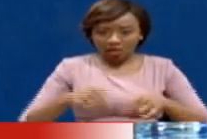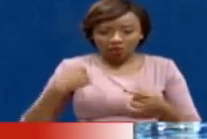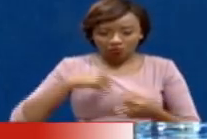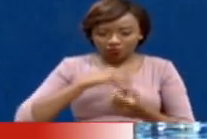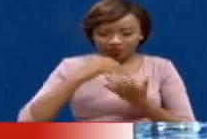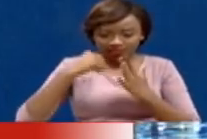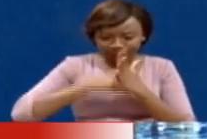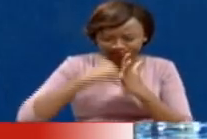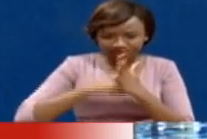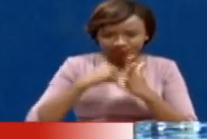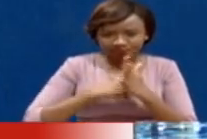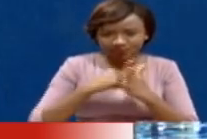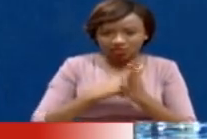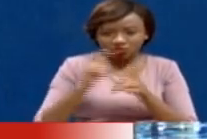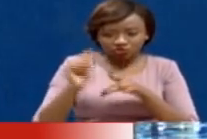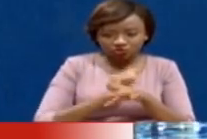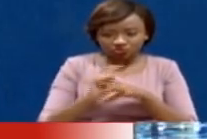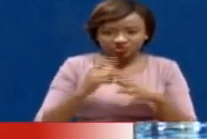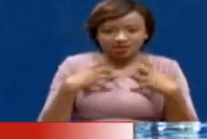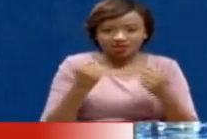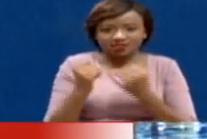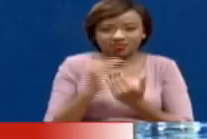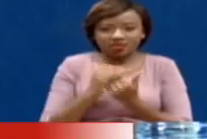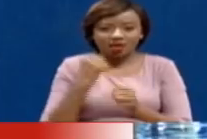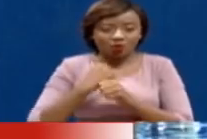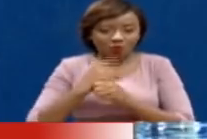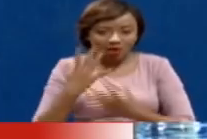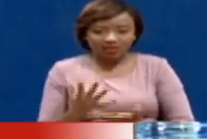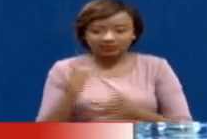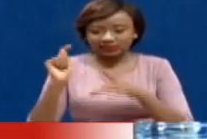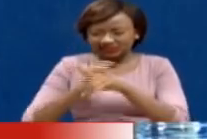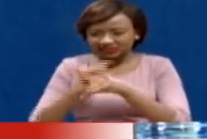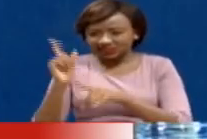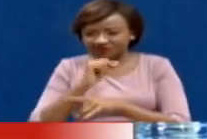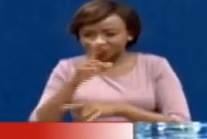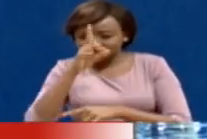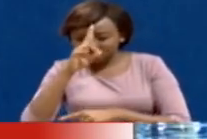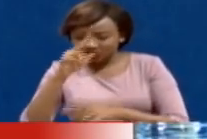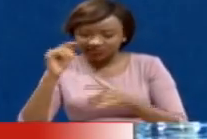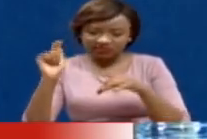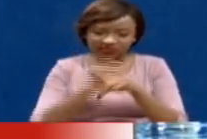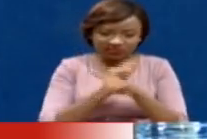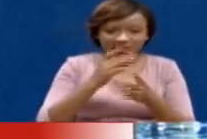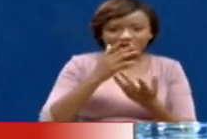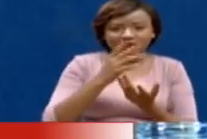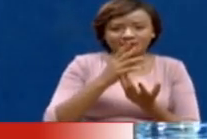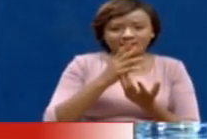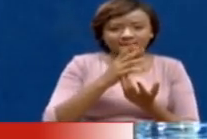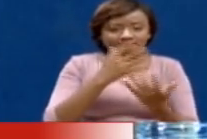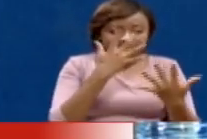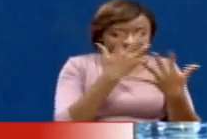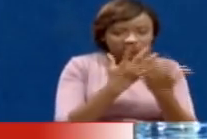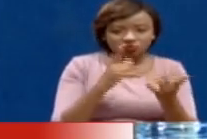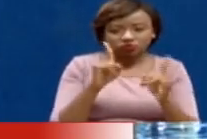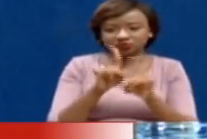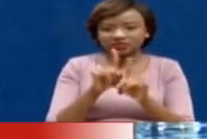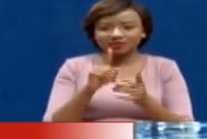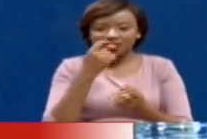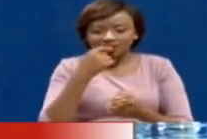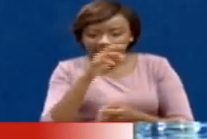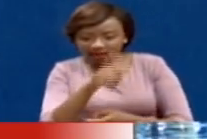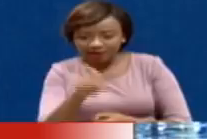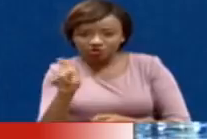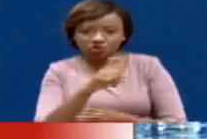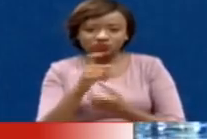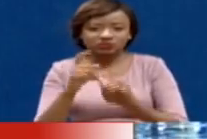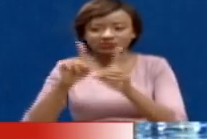train non-healthcare workers. We have trained the police. We have trained prisons. We have trained parliament. We have trained Red Cross. We have